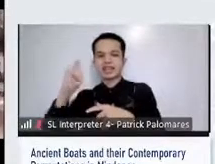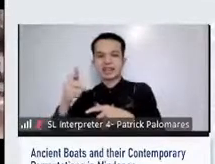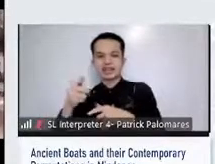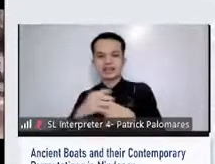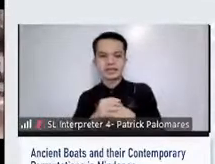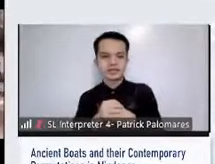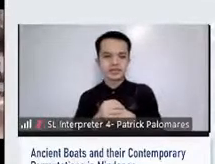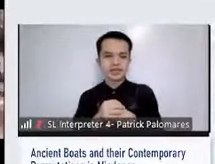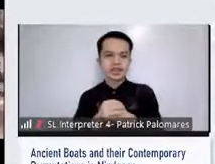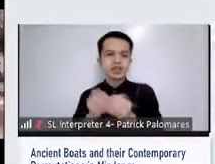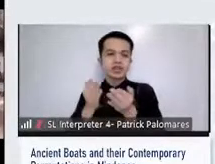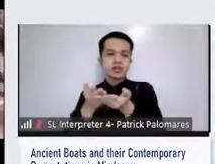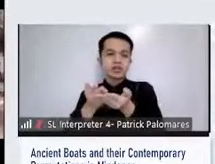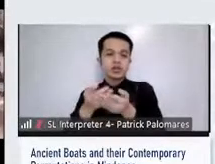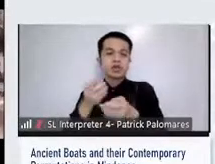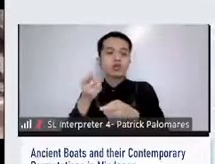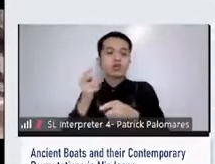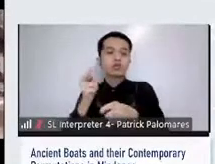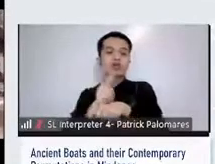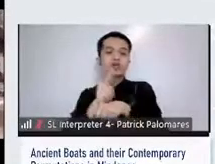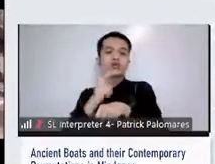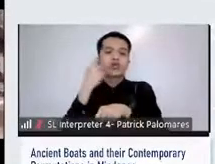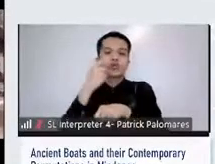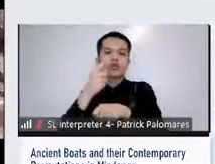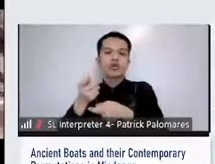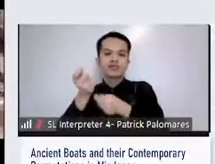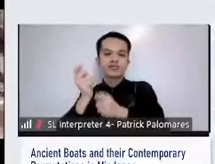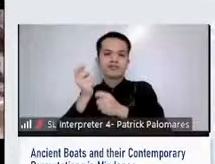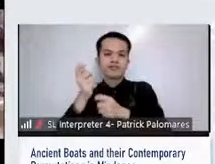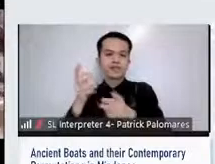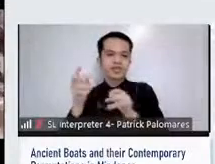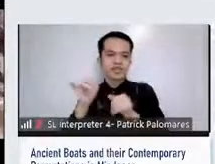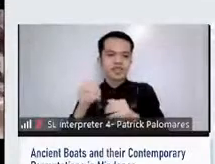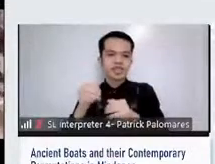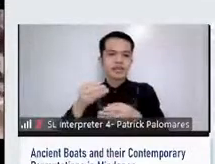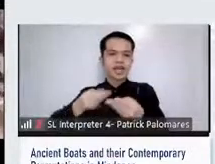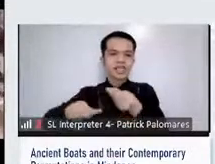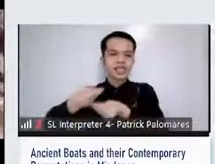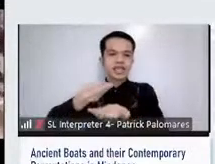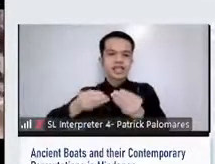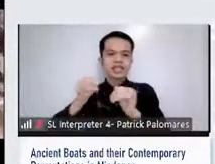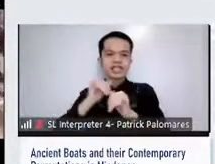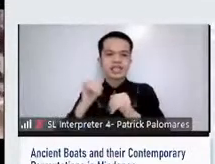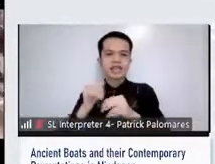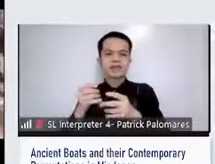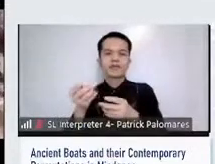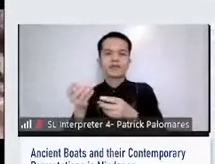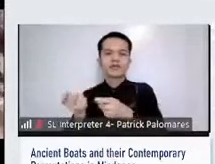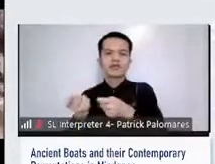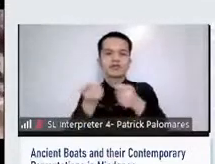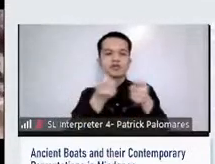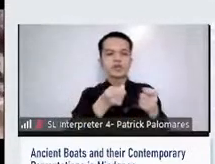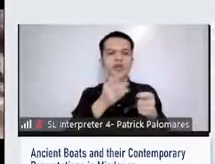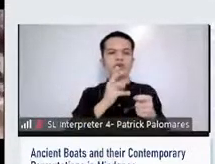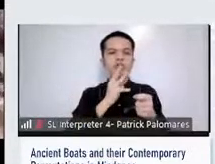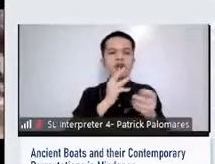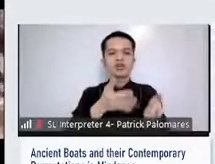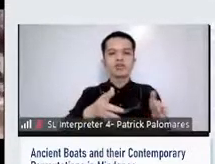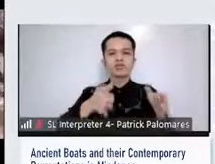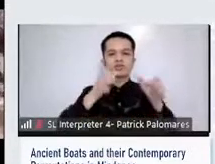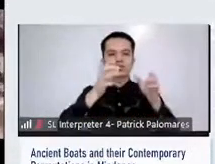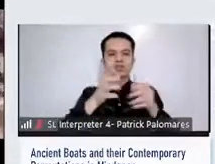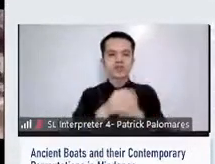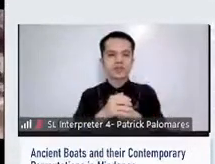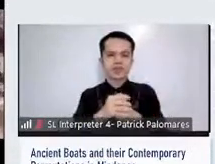Fishing boats are also used for fishing, trading, and transporting water containers. Although smaller, they serve